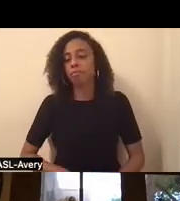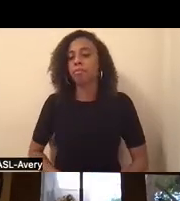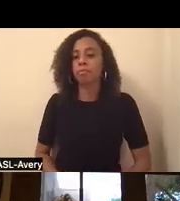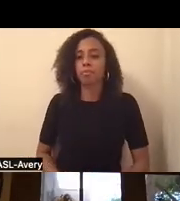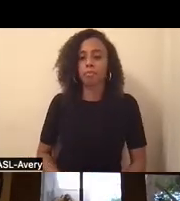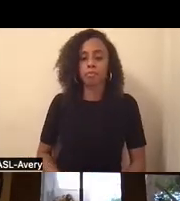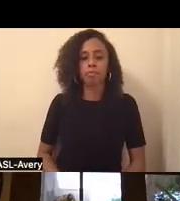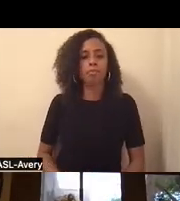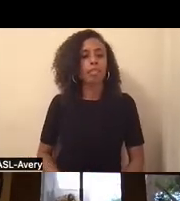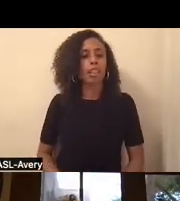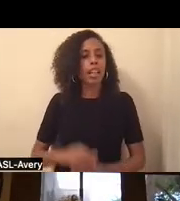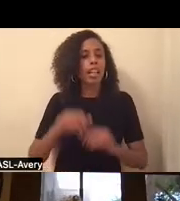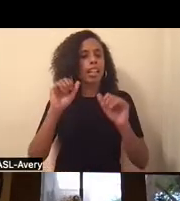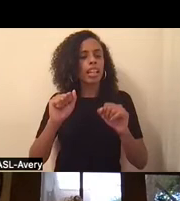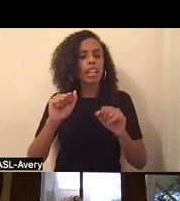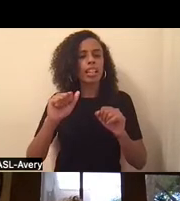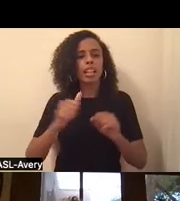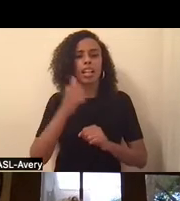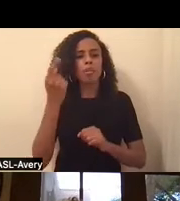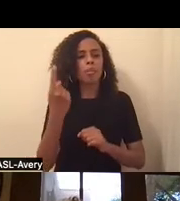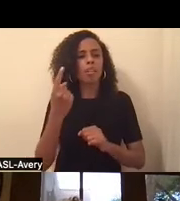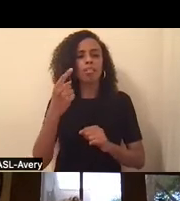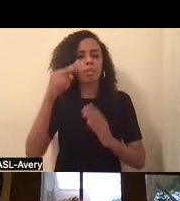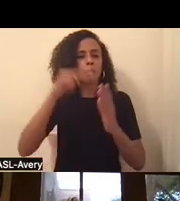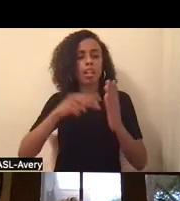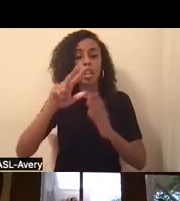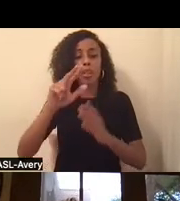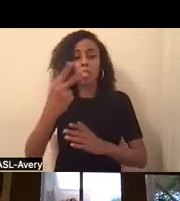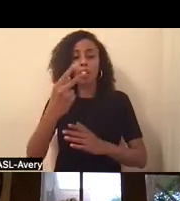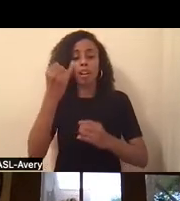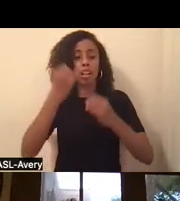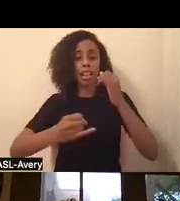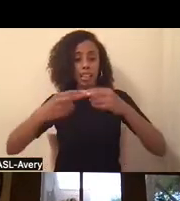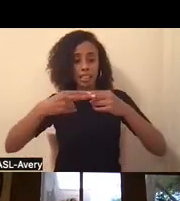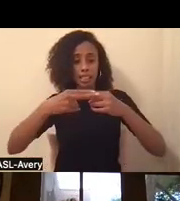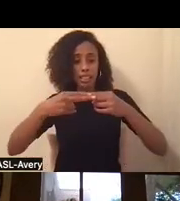Can anyone read this third and final slide?